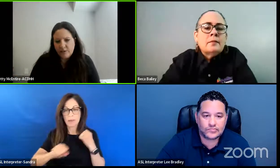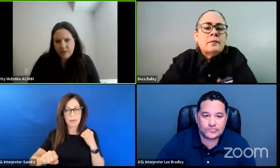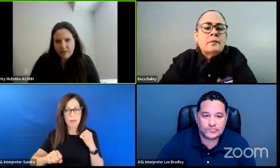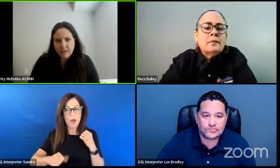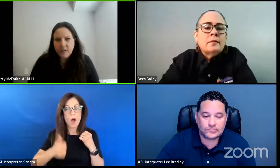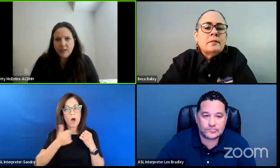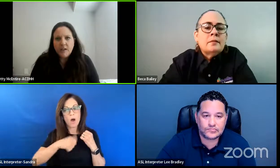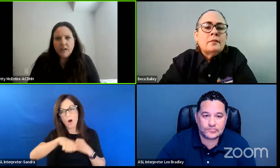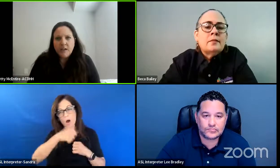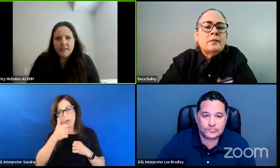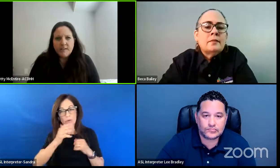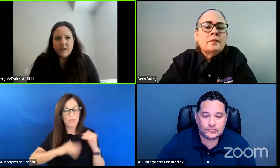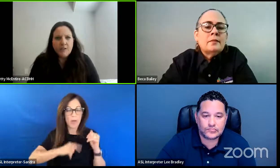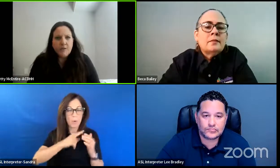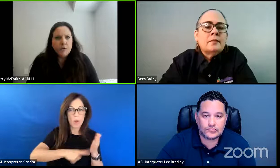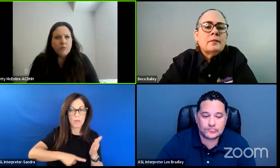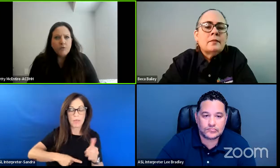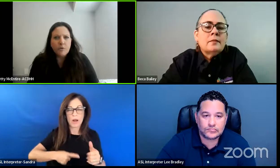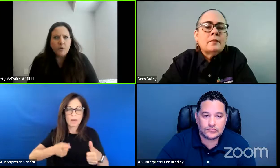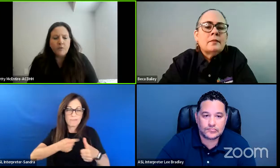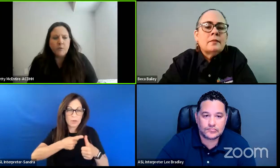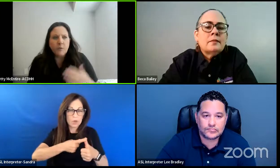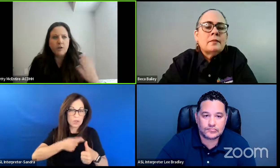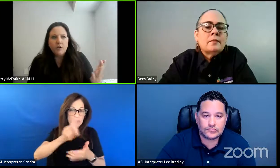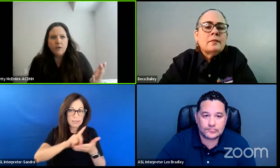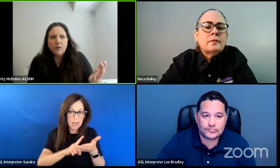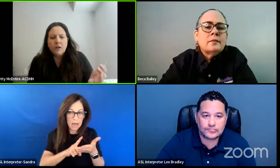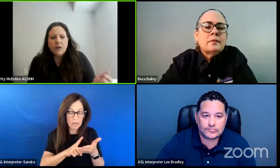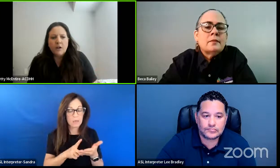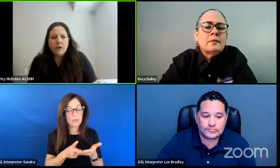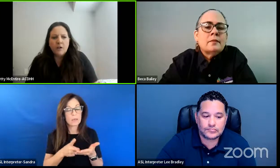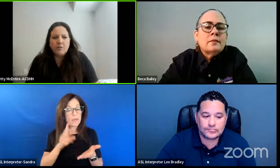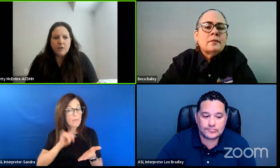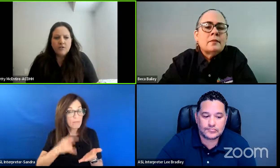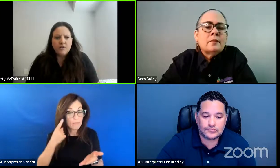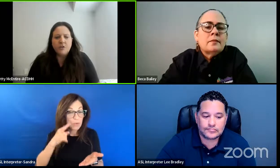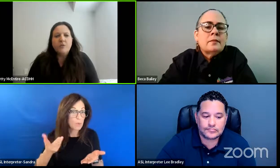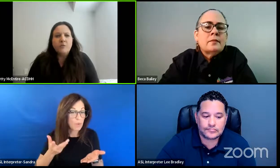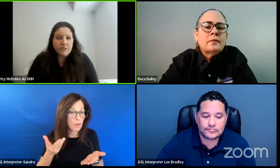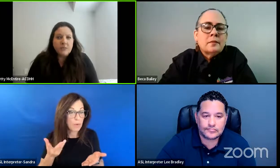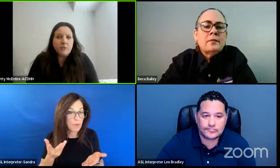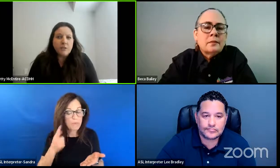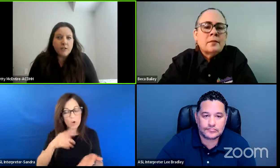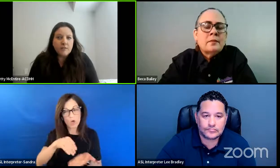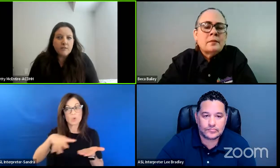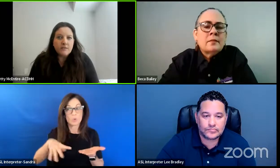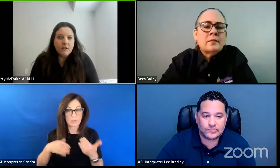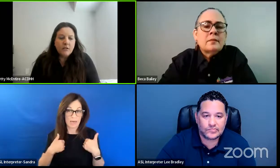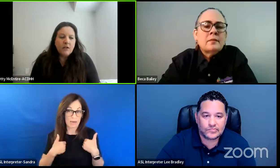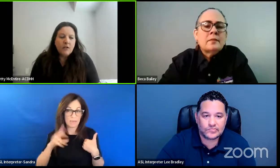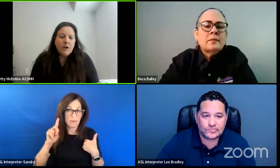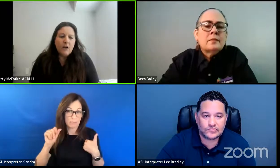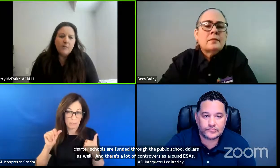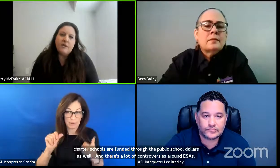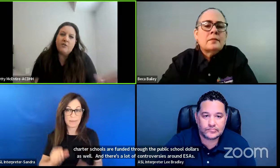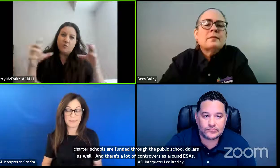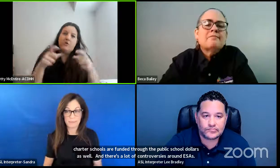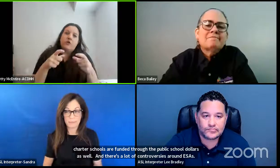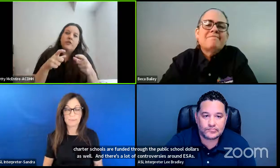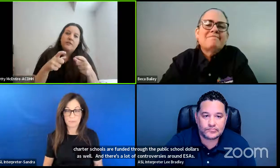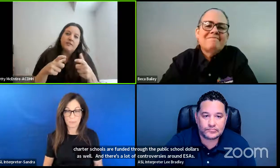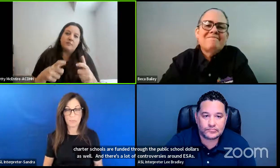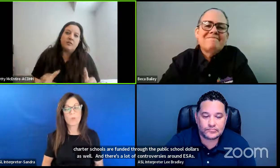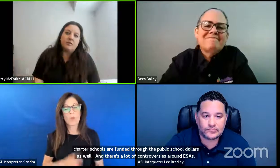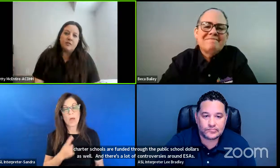were intentionally designed for, which were for students with disabilities. And it's